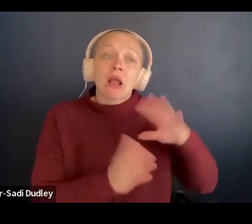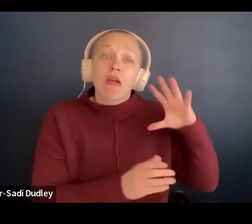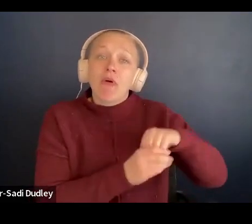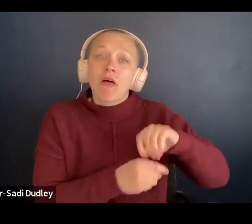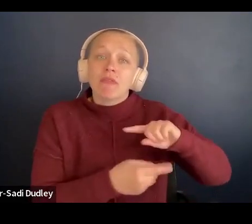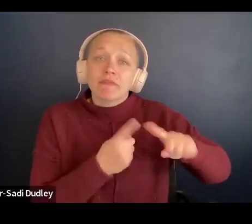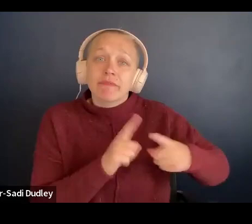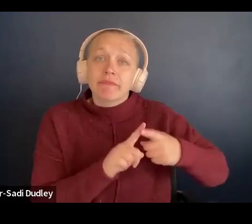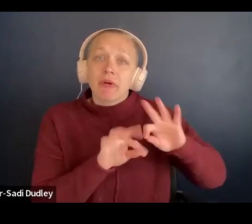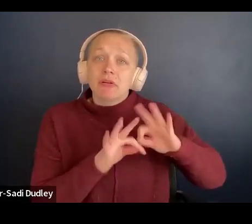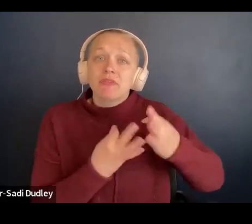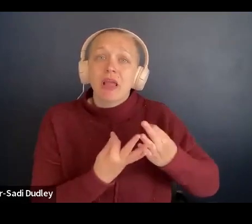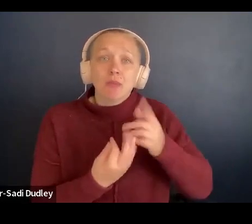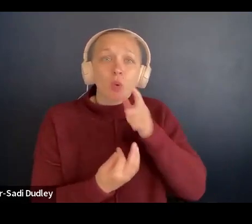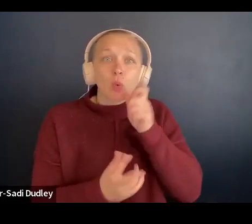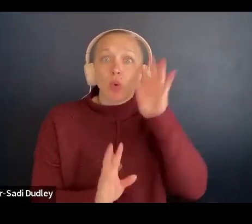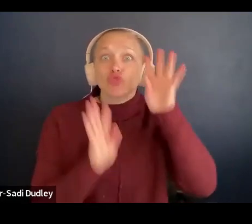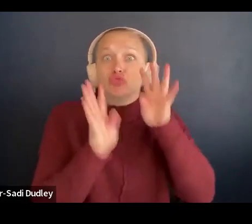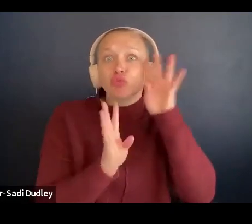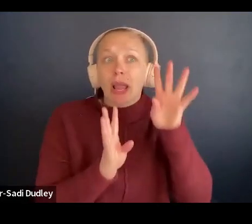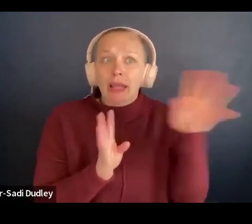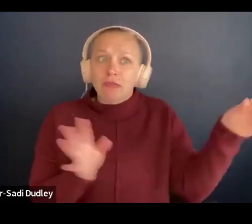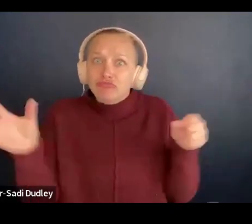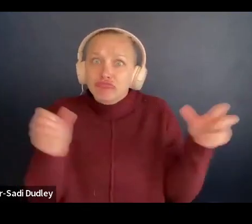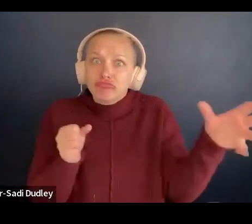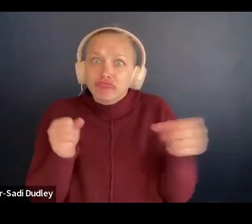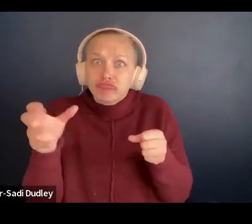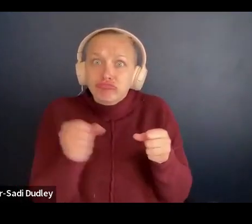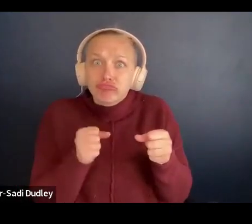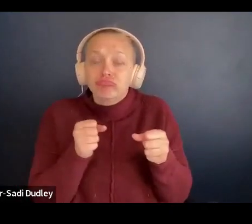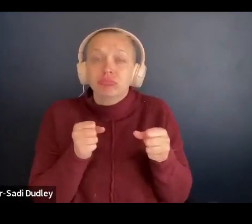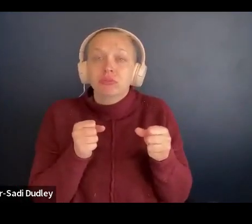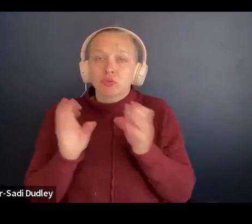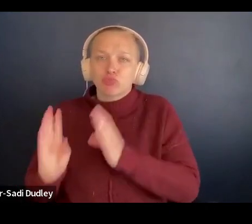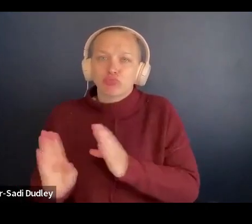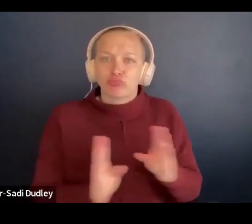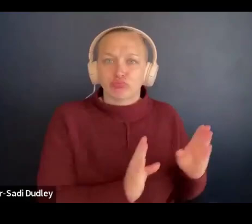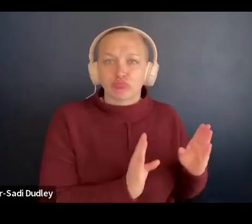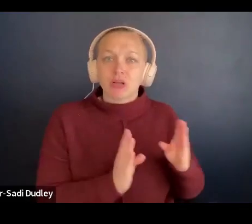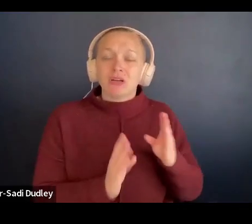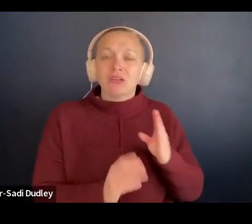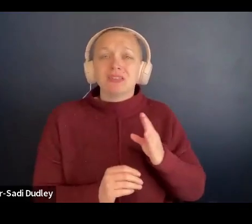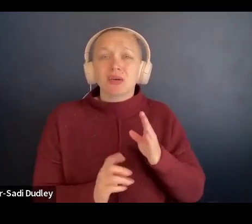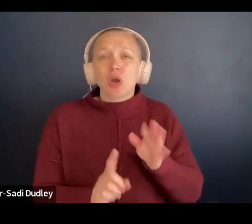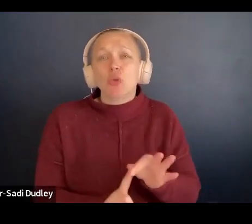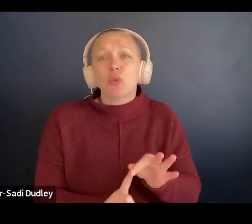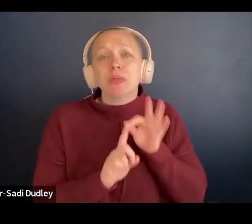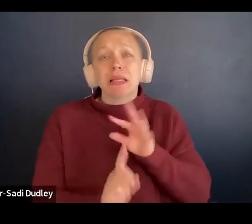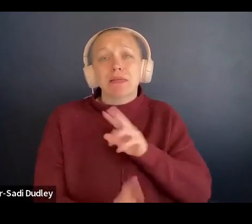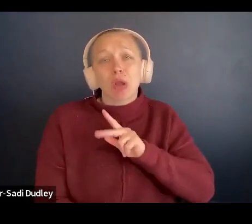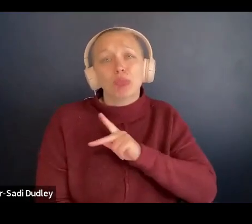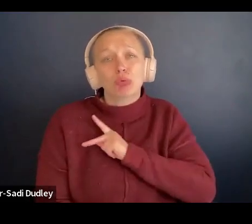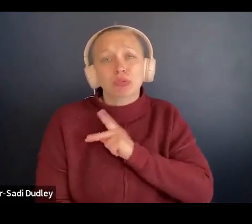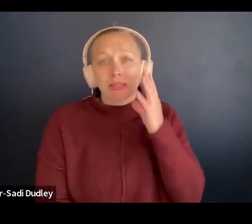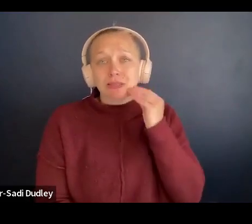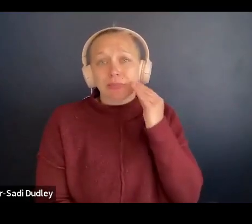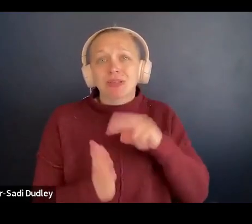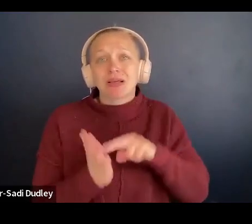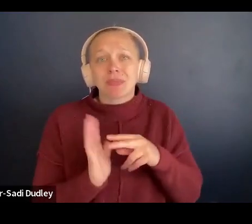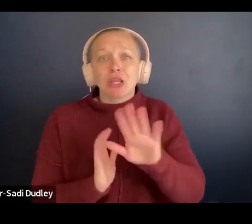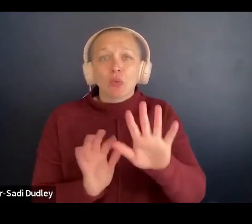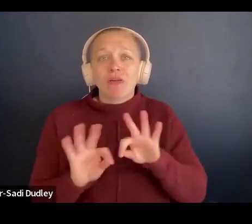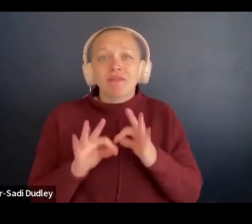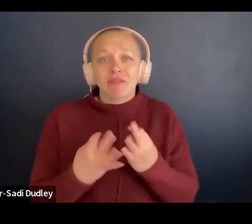to participate in creative ways. Creating a unique and personalized experience in a funeral is something that your family will never